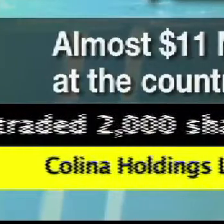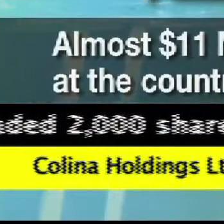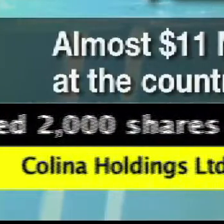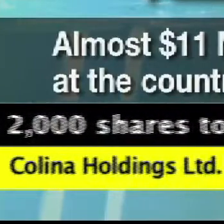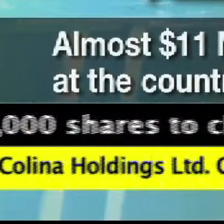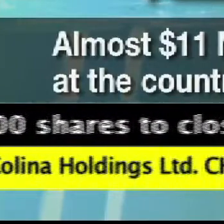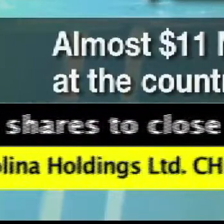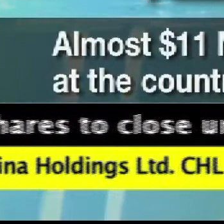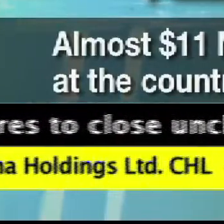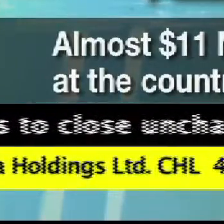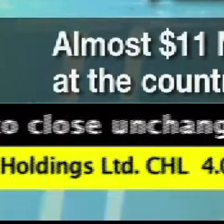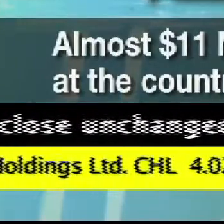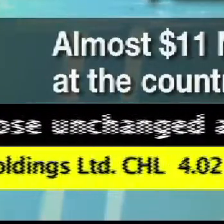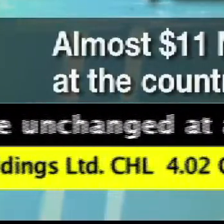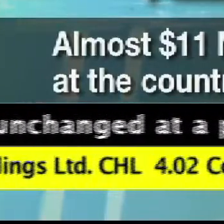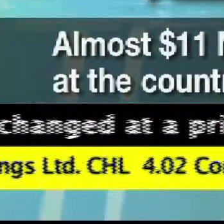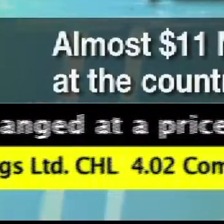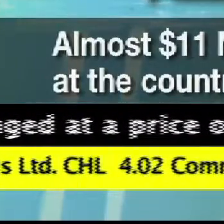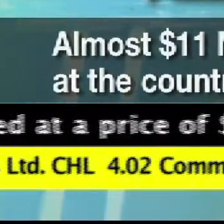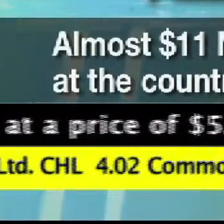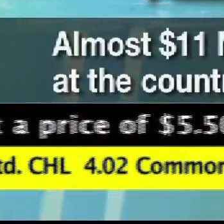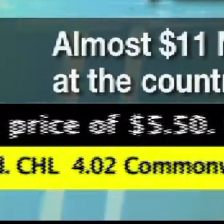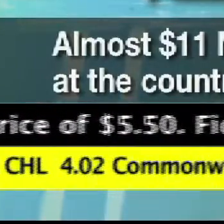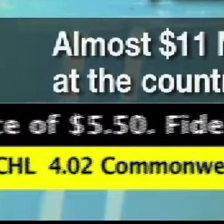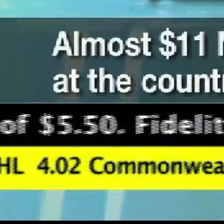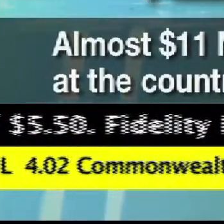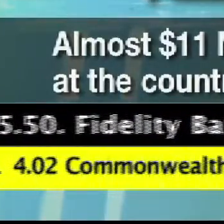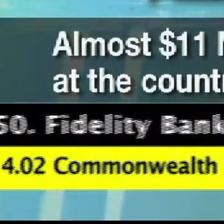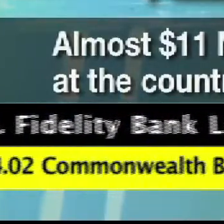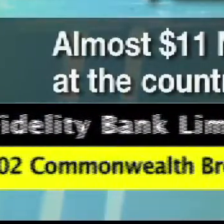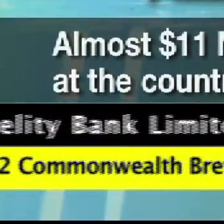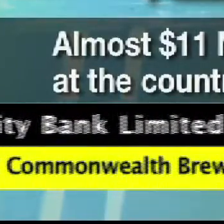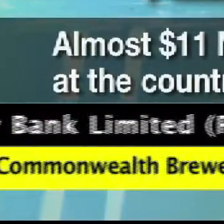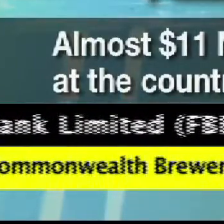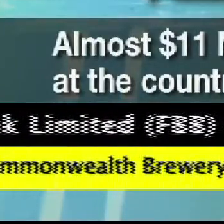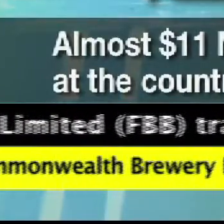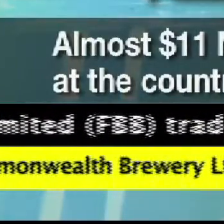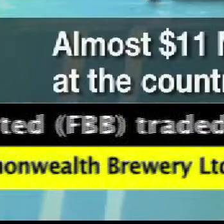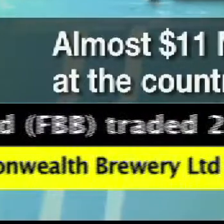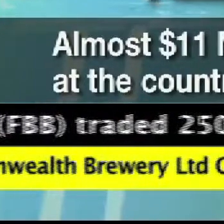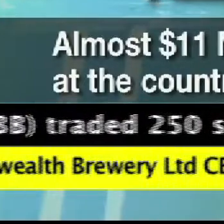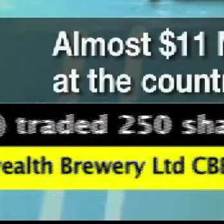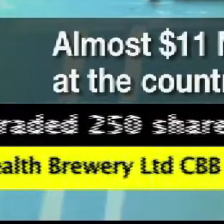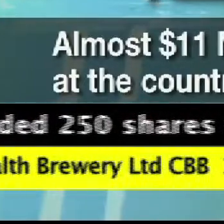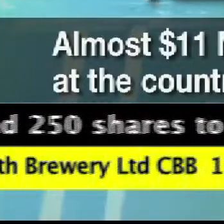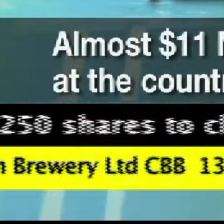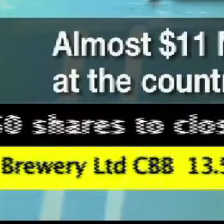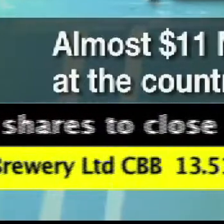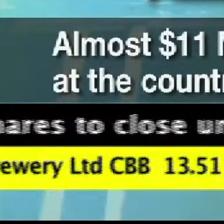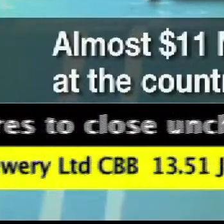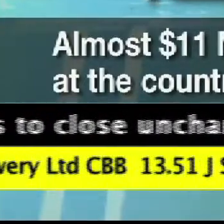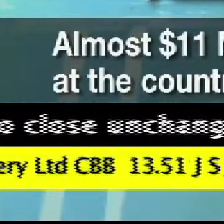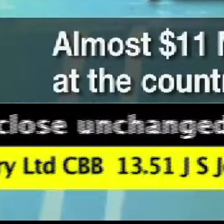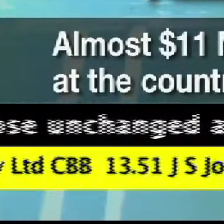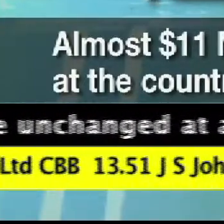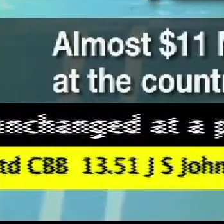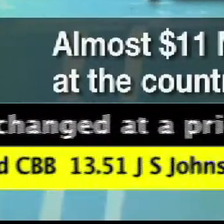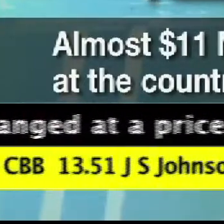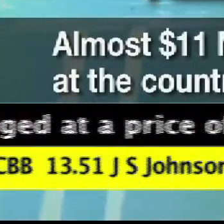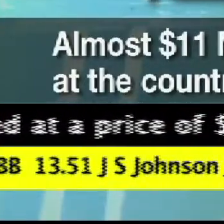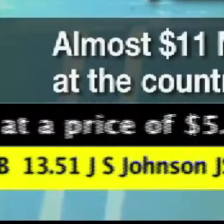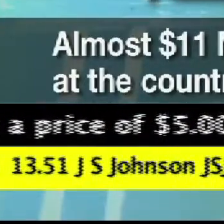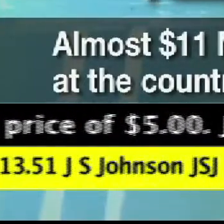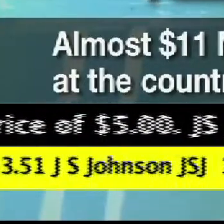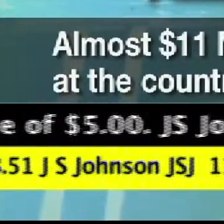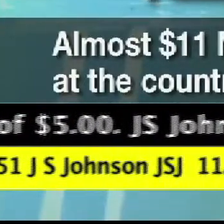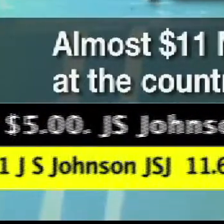end of January, the government had collected nearly $11 million in value-added taxes. The funds, he said, came directly through customs